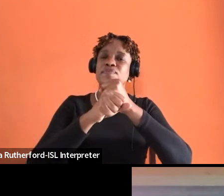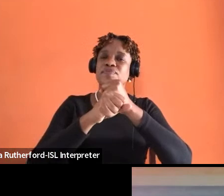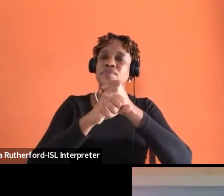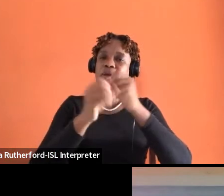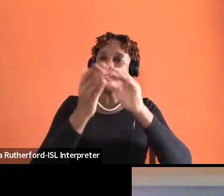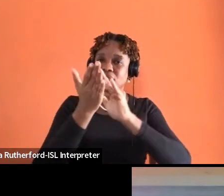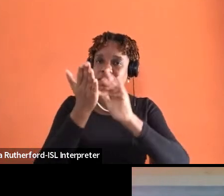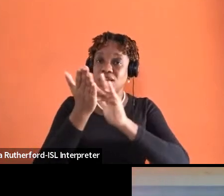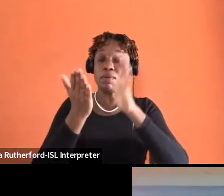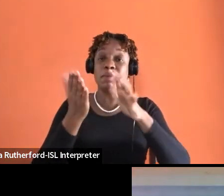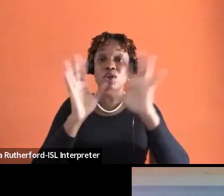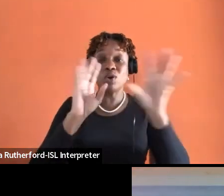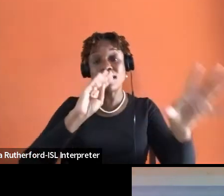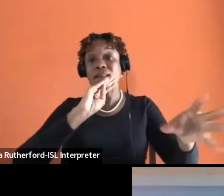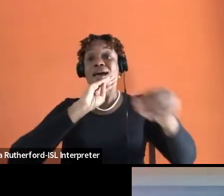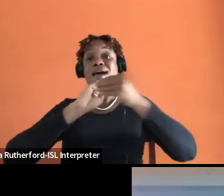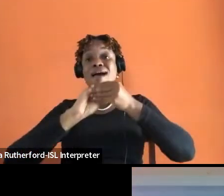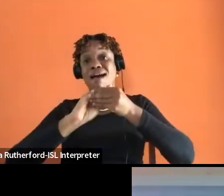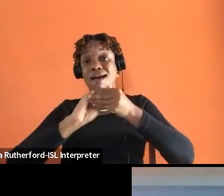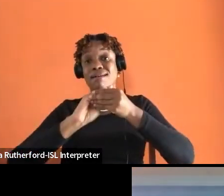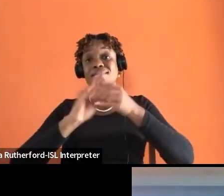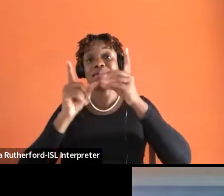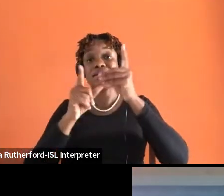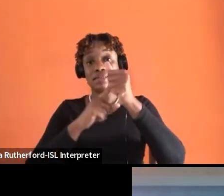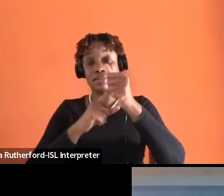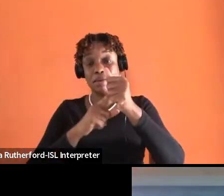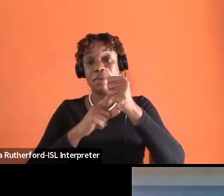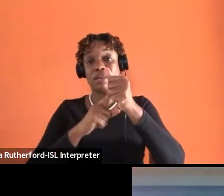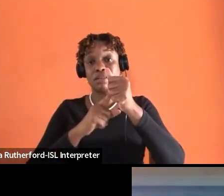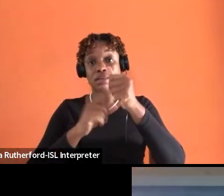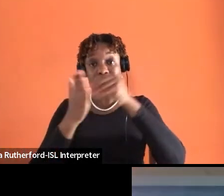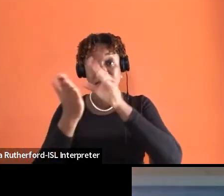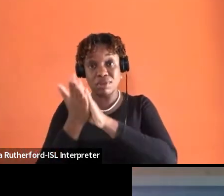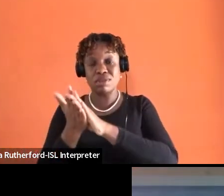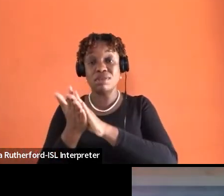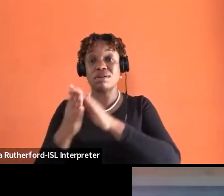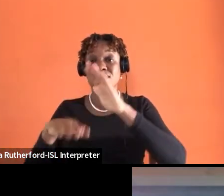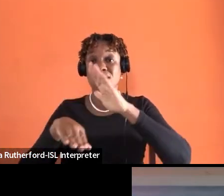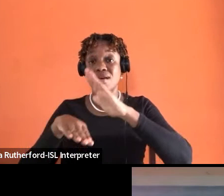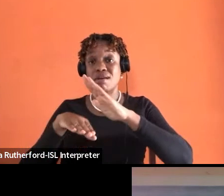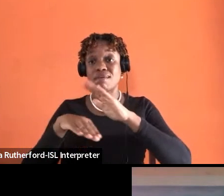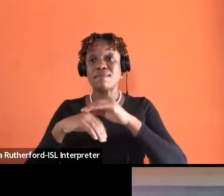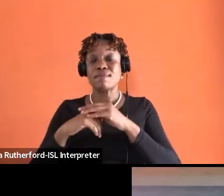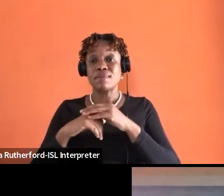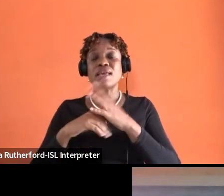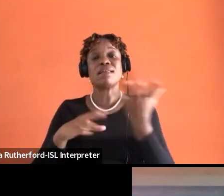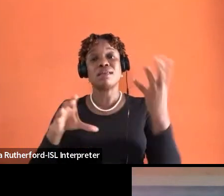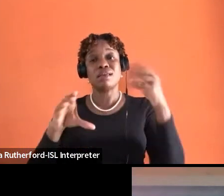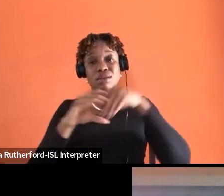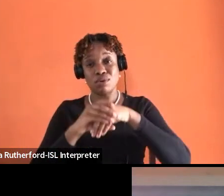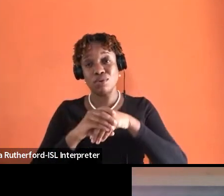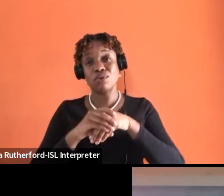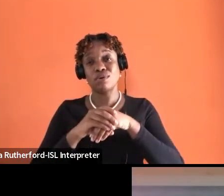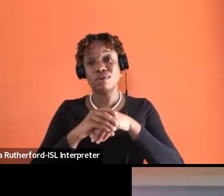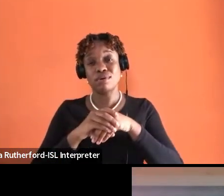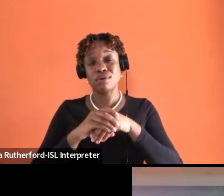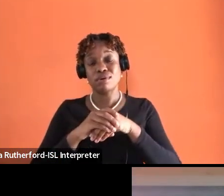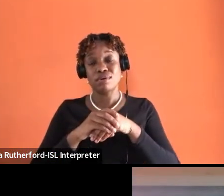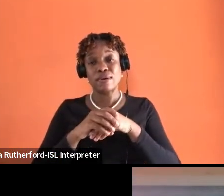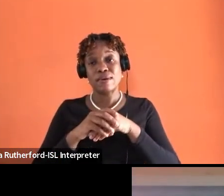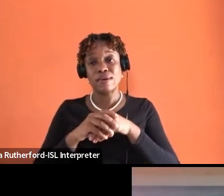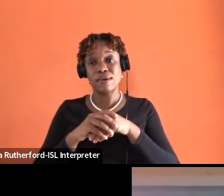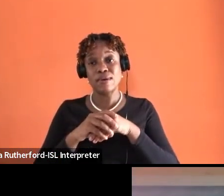to get some of the medications that are needed for persons with disabilities to be included, more of them to be